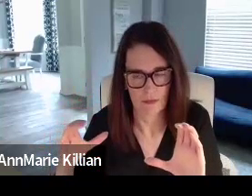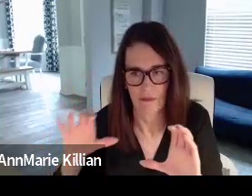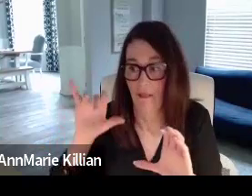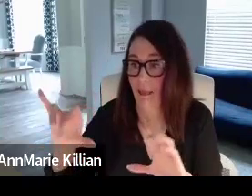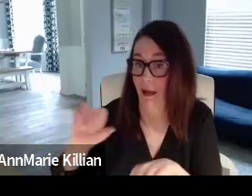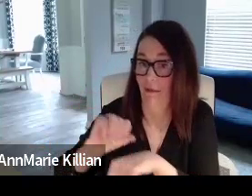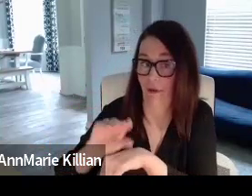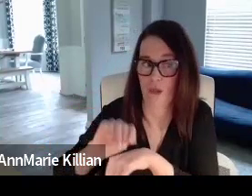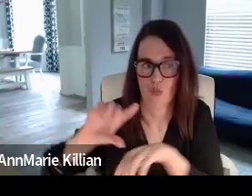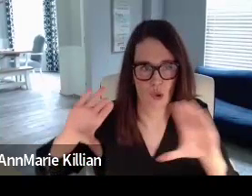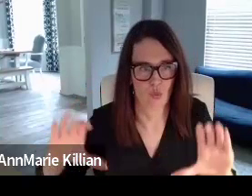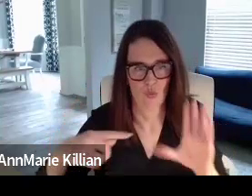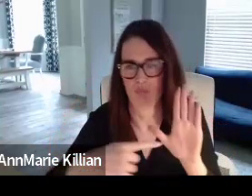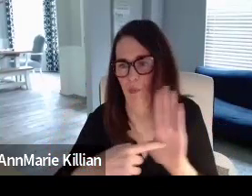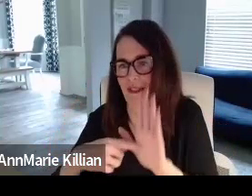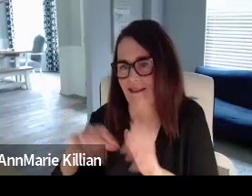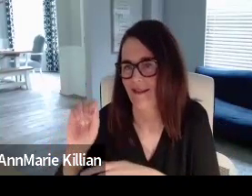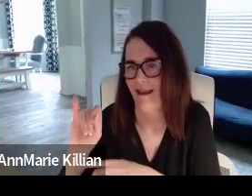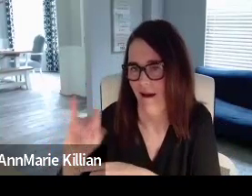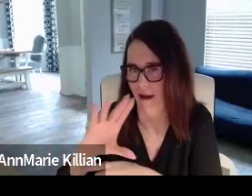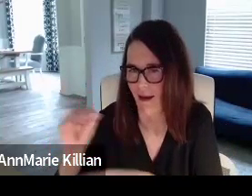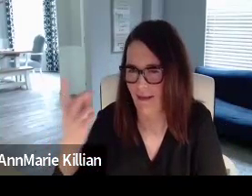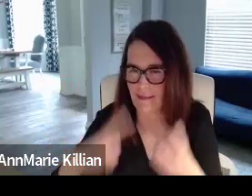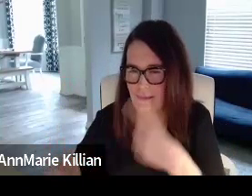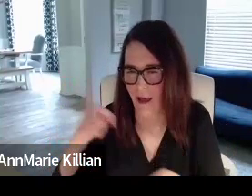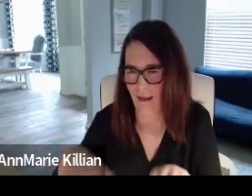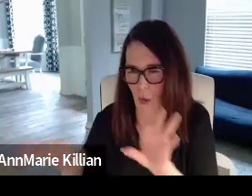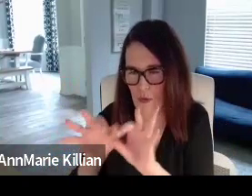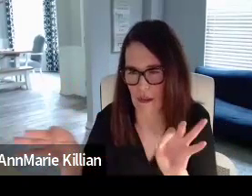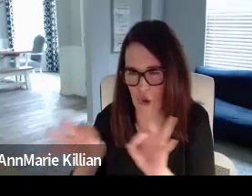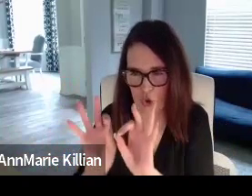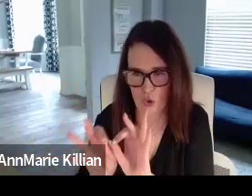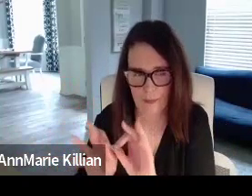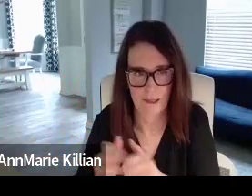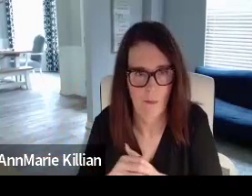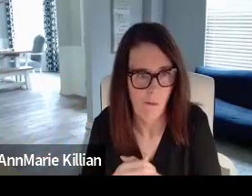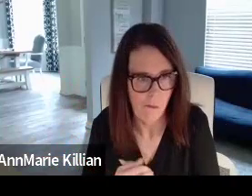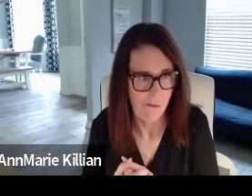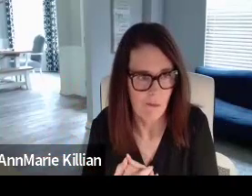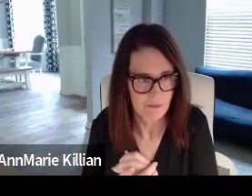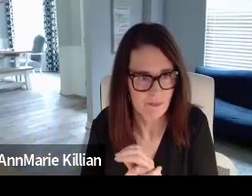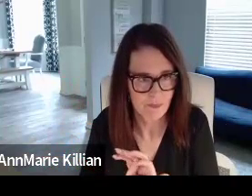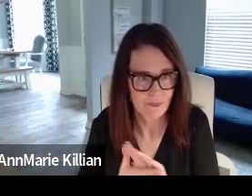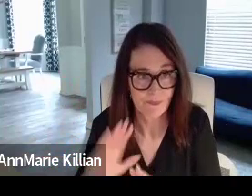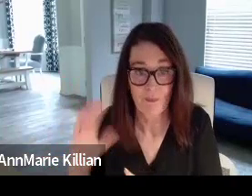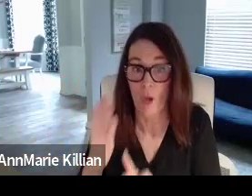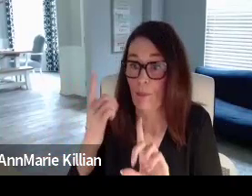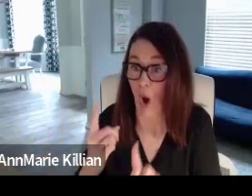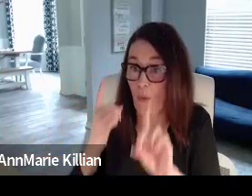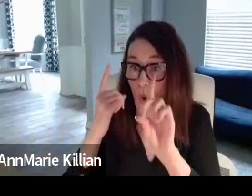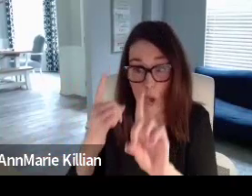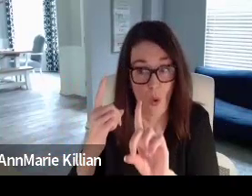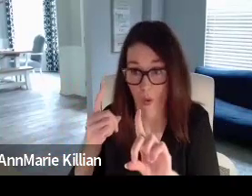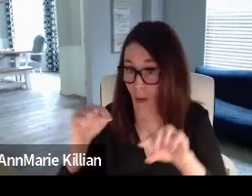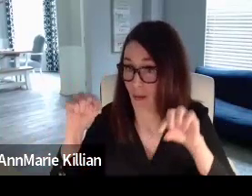Our advisory group primary goal is to develop inclusive language and access standards for all communities, including sign